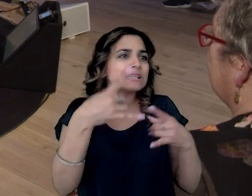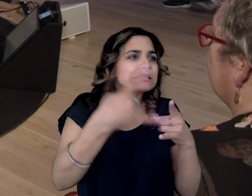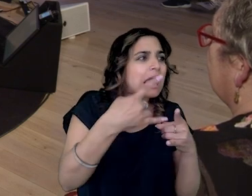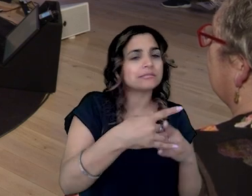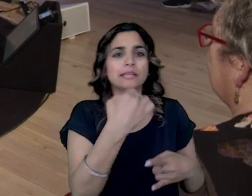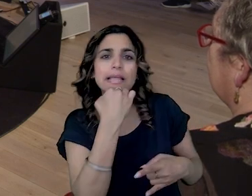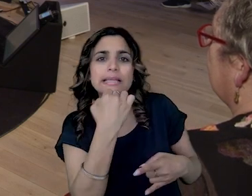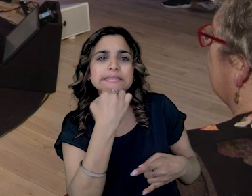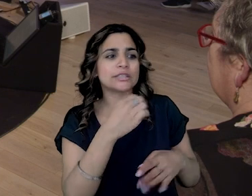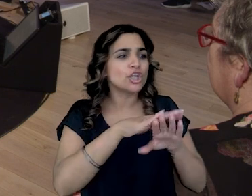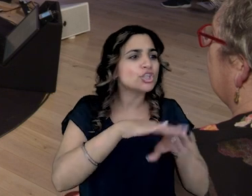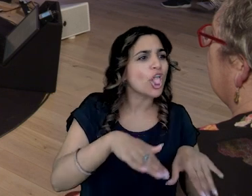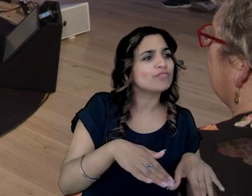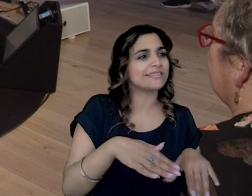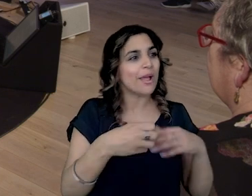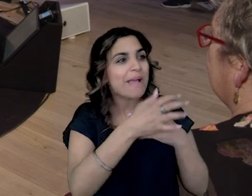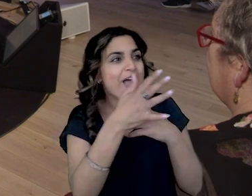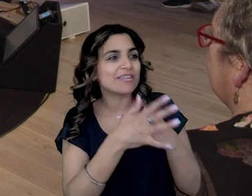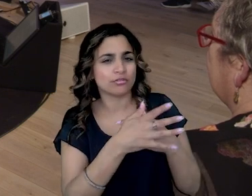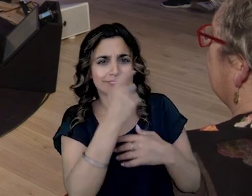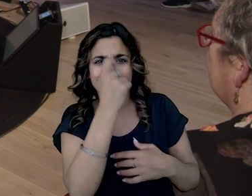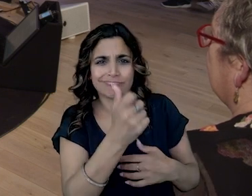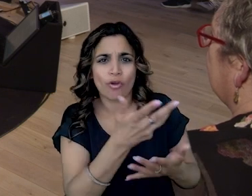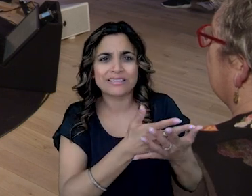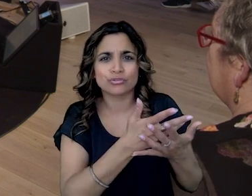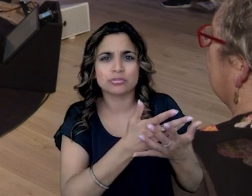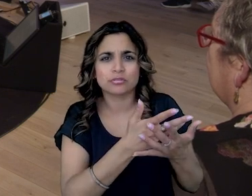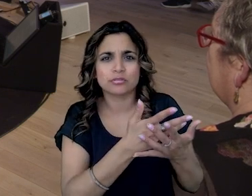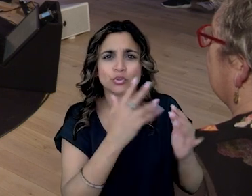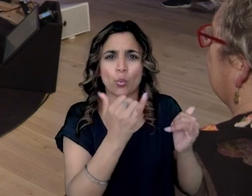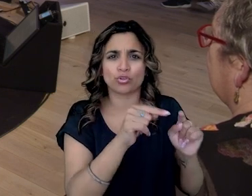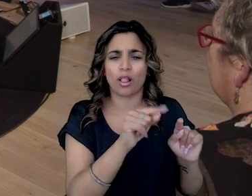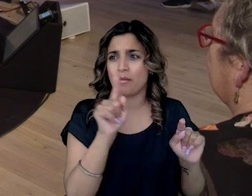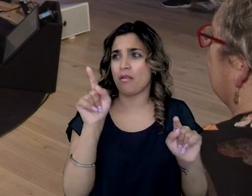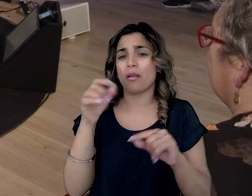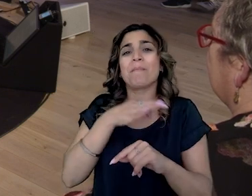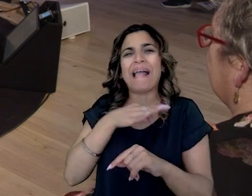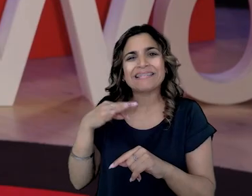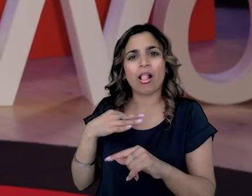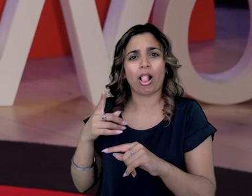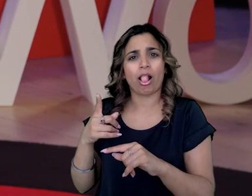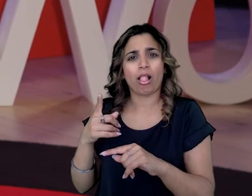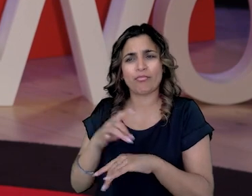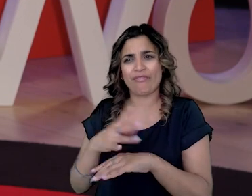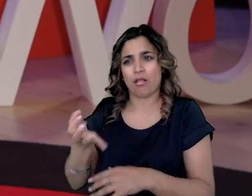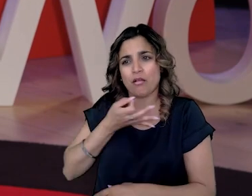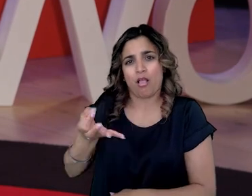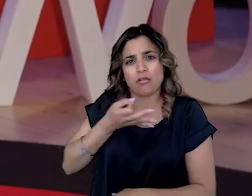sex dating kids marriage within my social circles